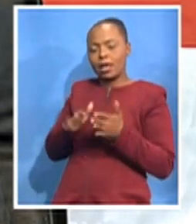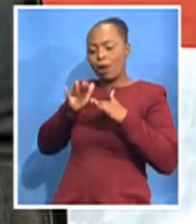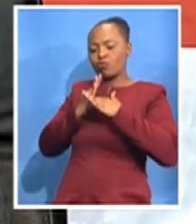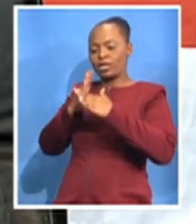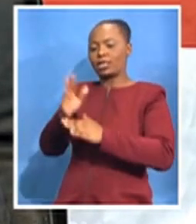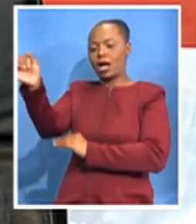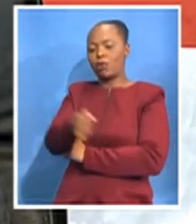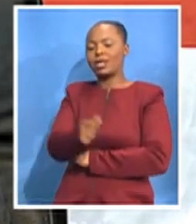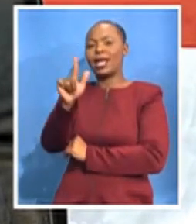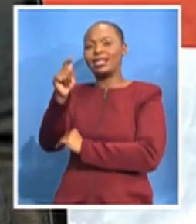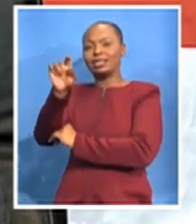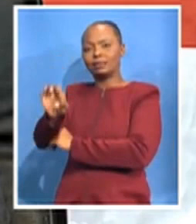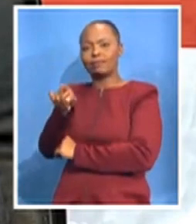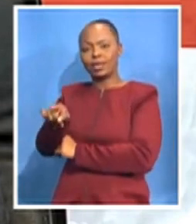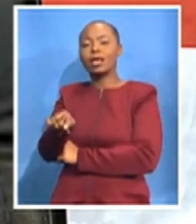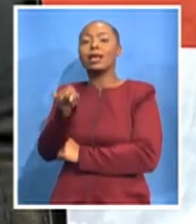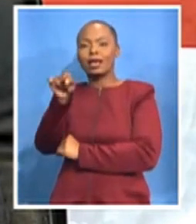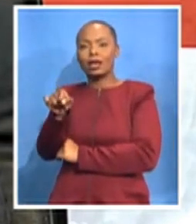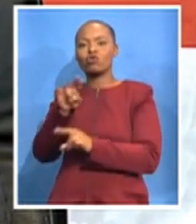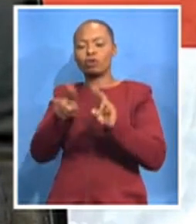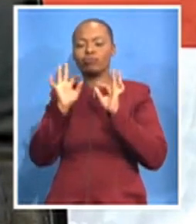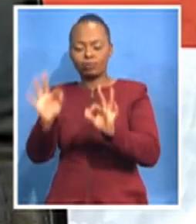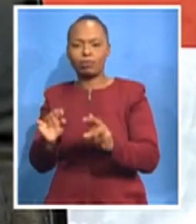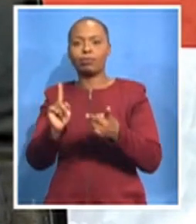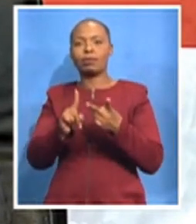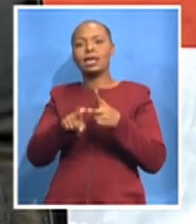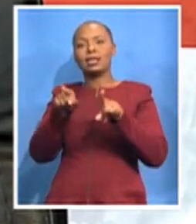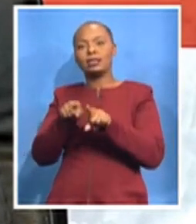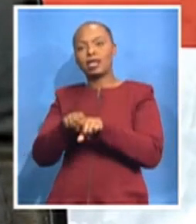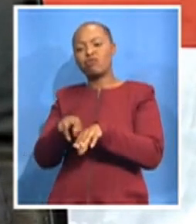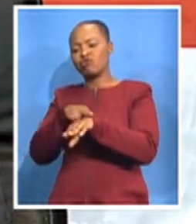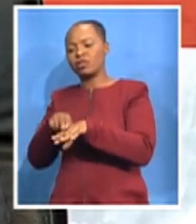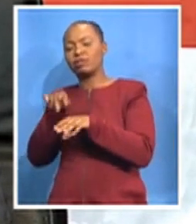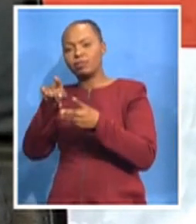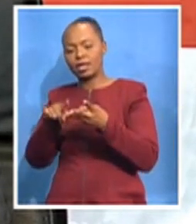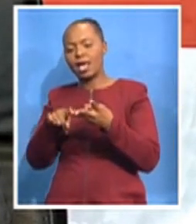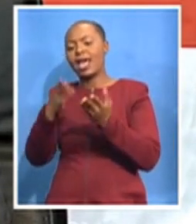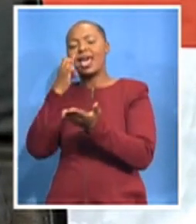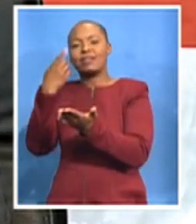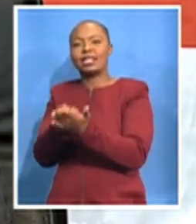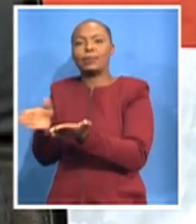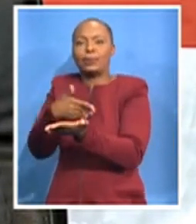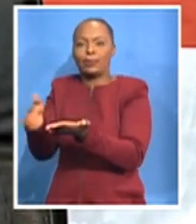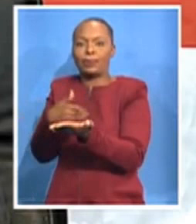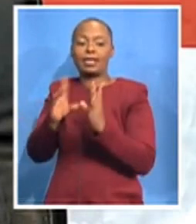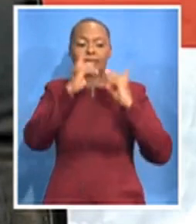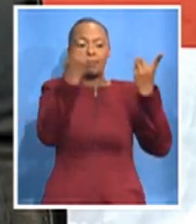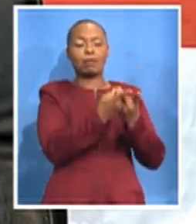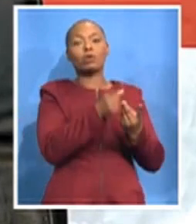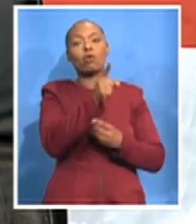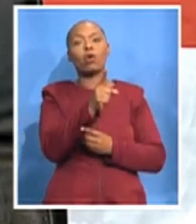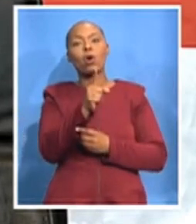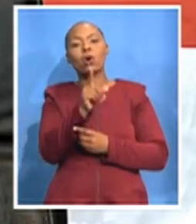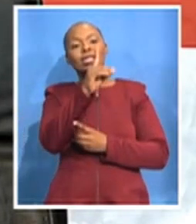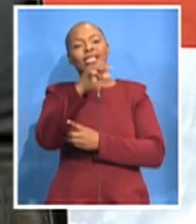irregular, irrational, and not substantiated by evidence. So that's what the Department of the DG of Public Water Affairs